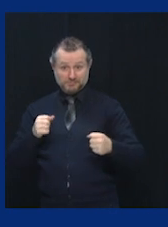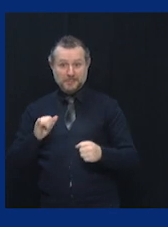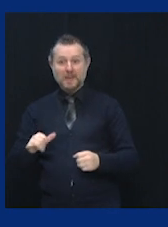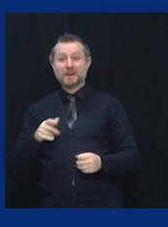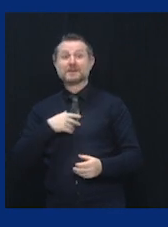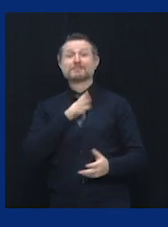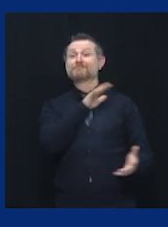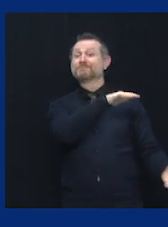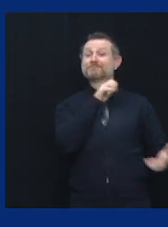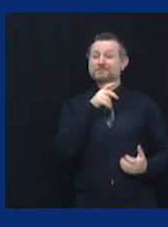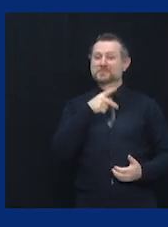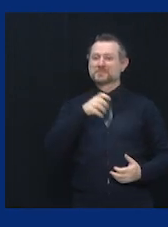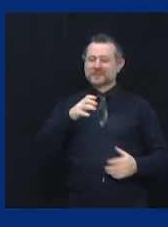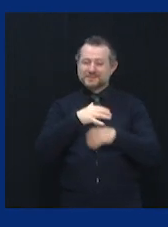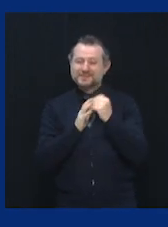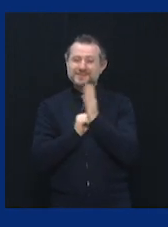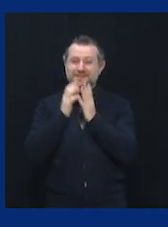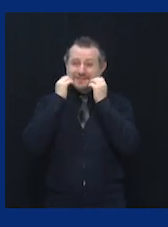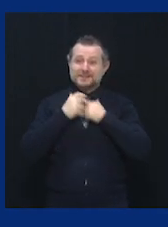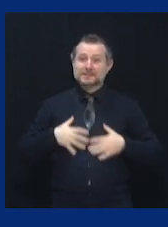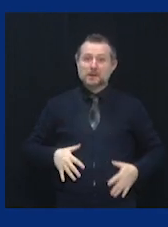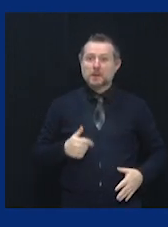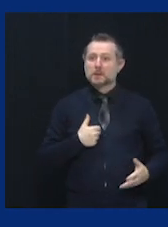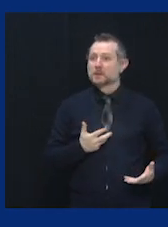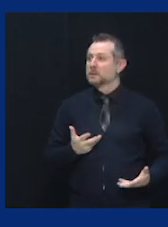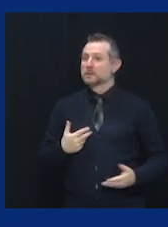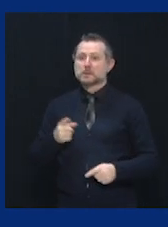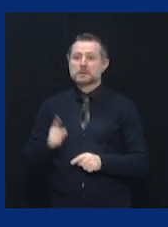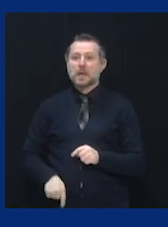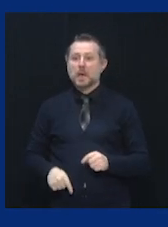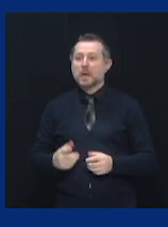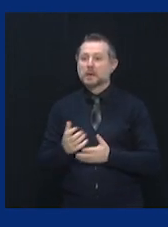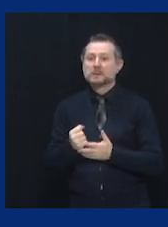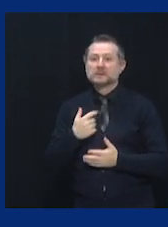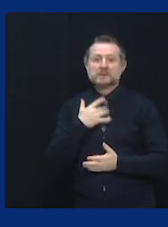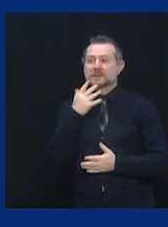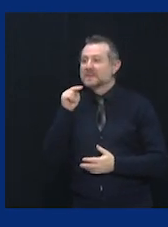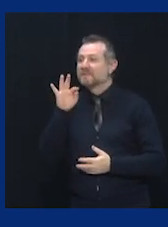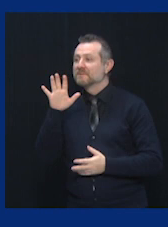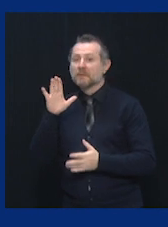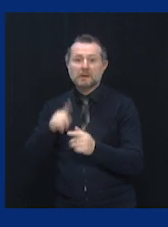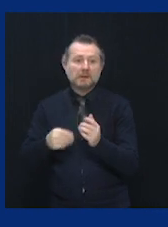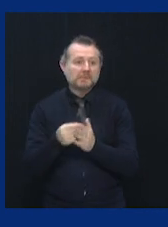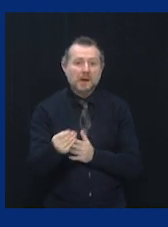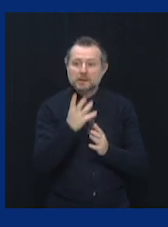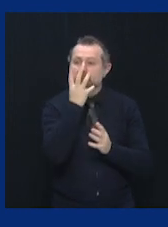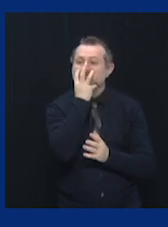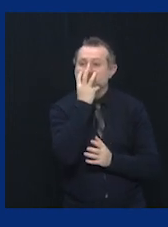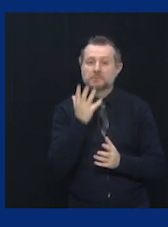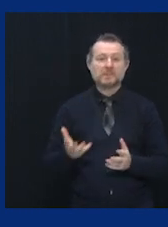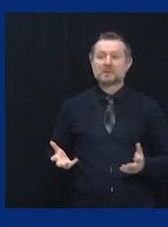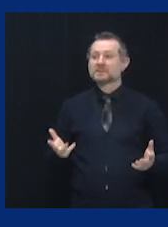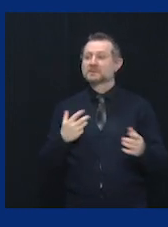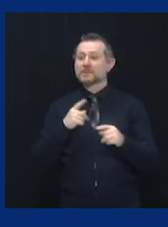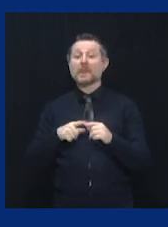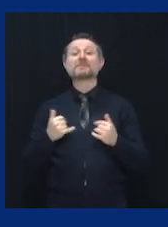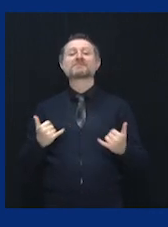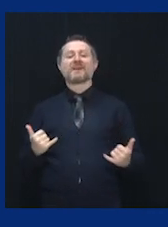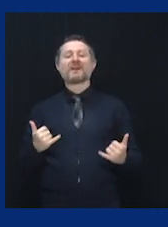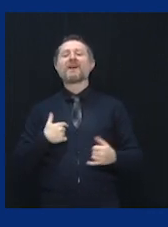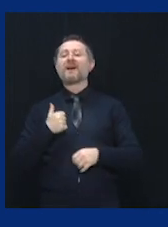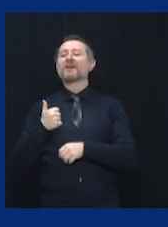out of N95 masks. We're setting up 1,000 people who are just public health